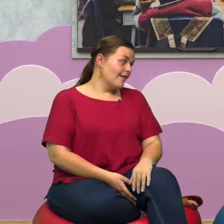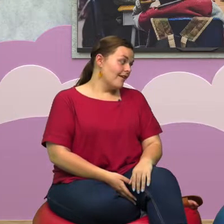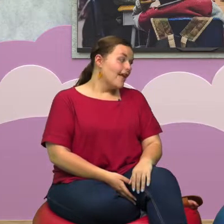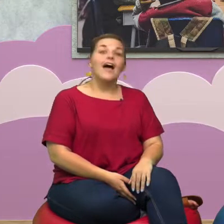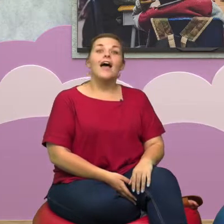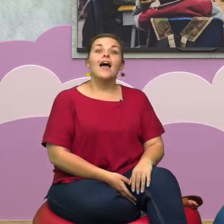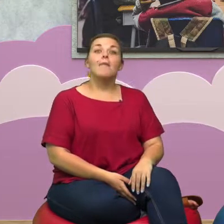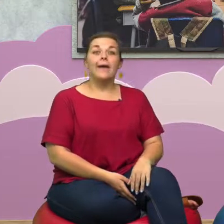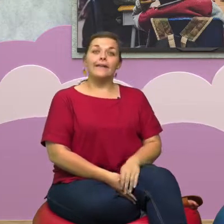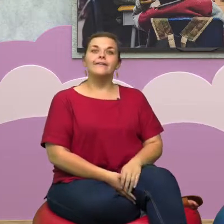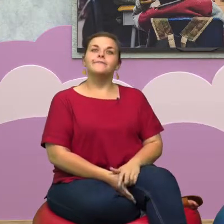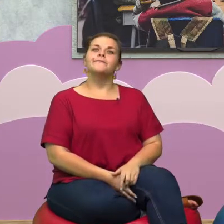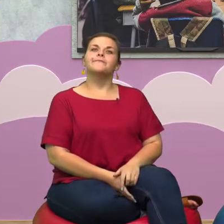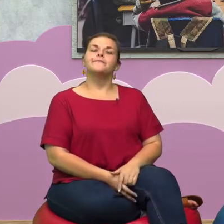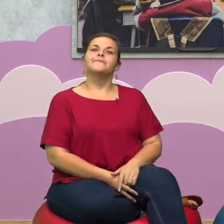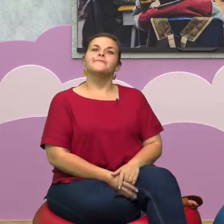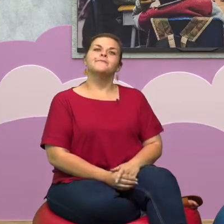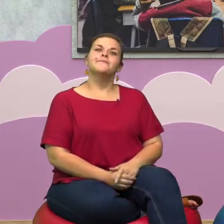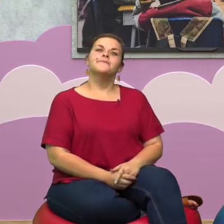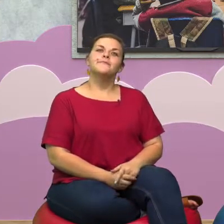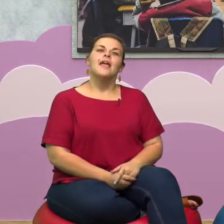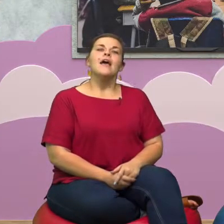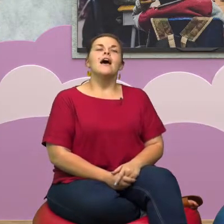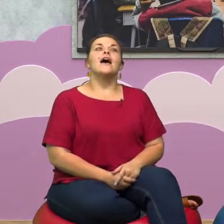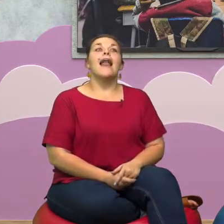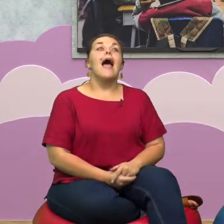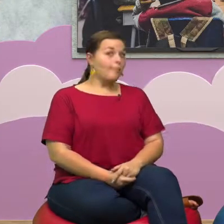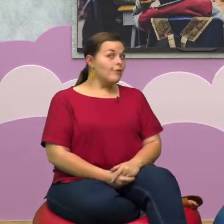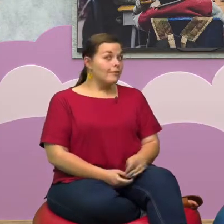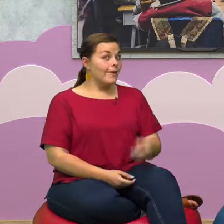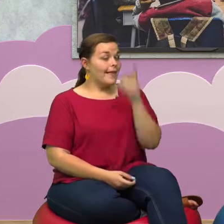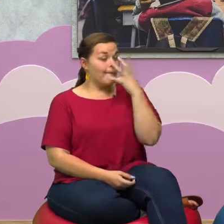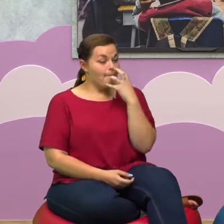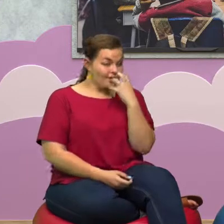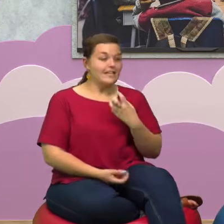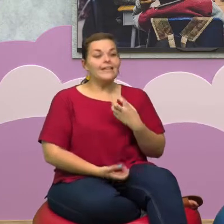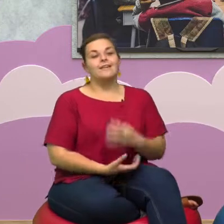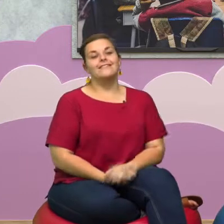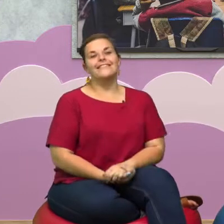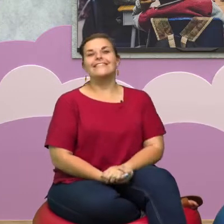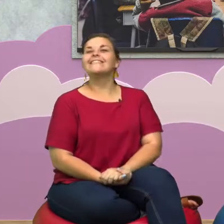chalk. A pen. Books. An apple when they munch it.